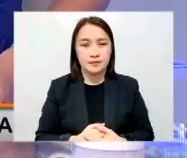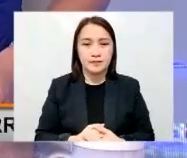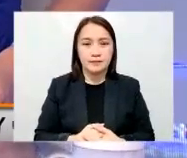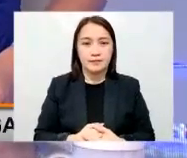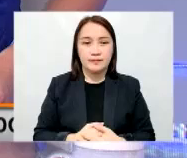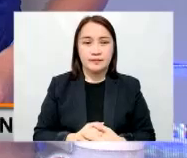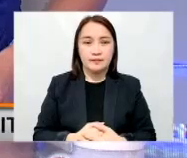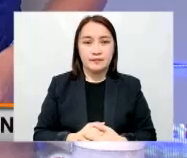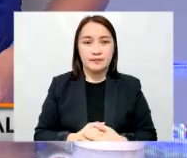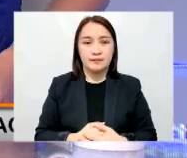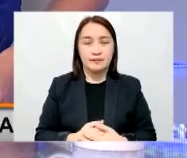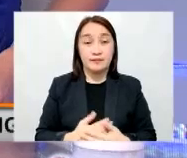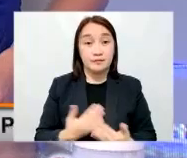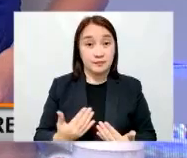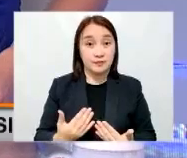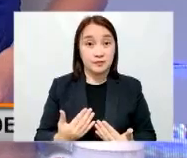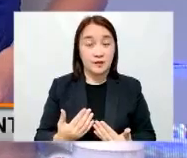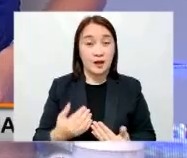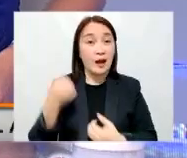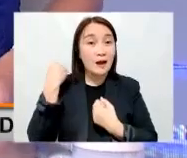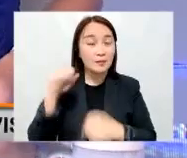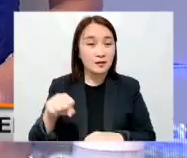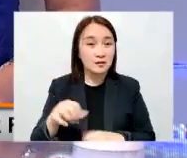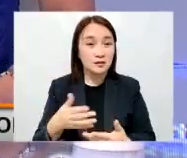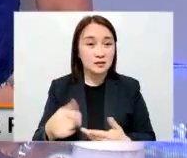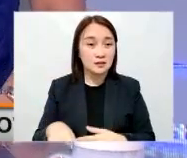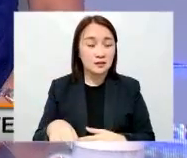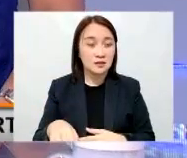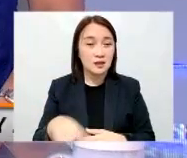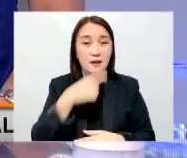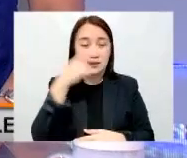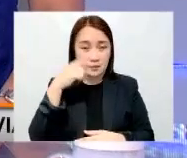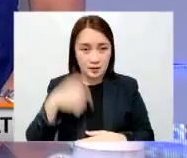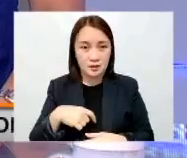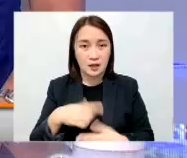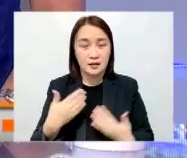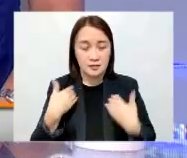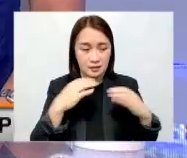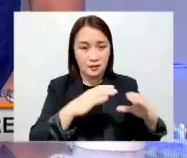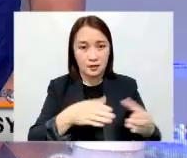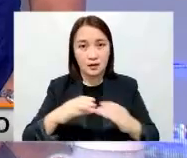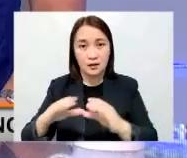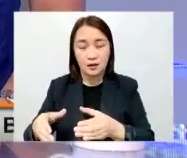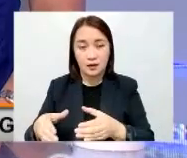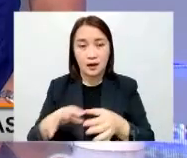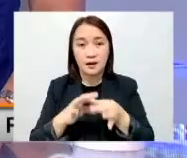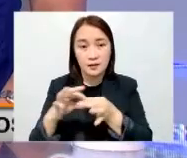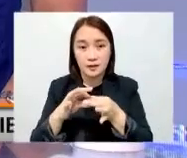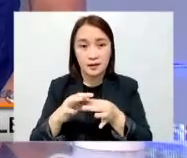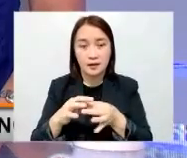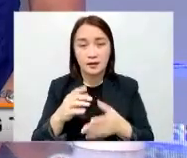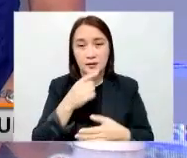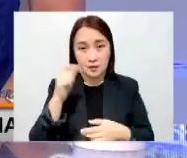Nauwi naman sa rebelyon ang away sa hanay ng Russian forces. Isang mercenary group na kaalyado ng Russia ang nagtangkang sumugod sa